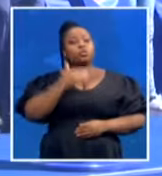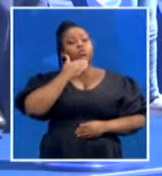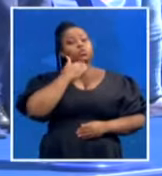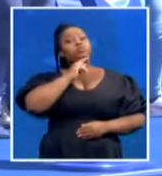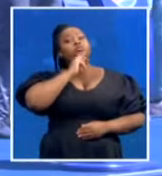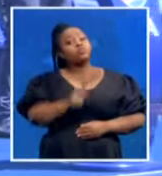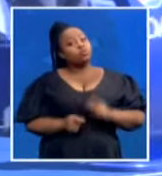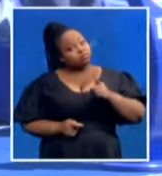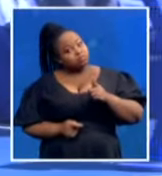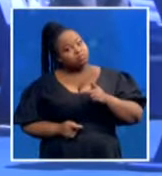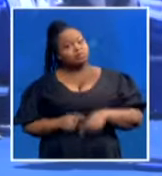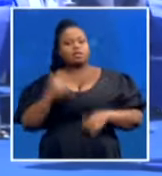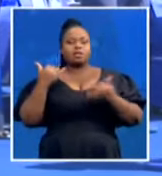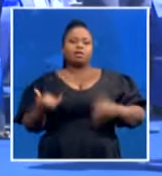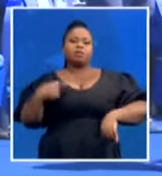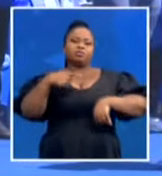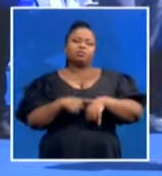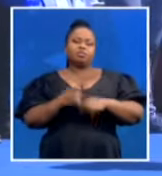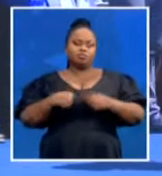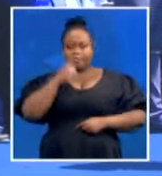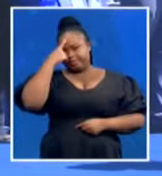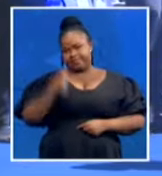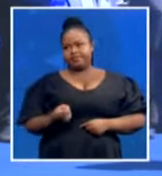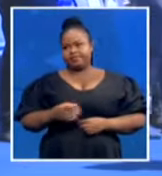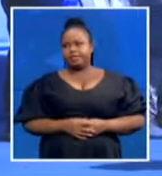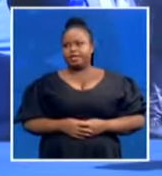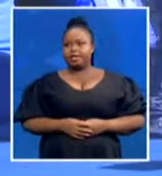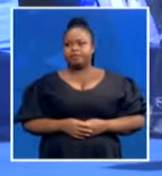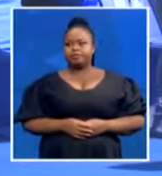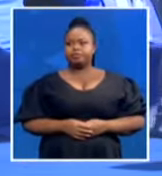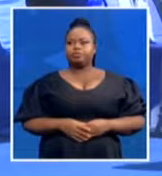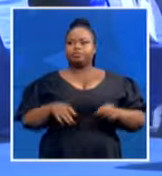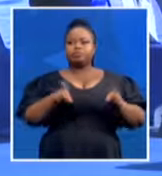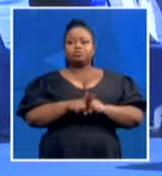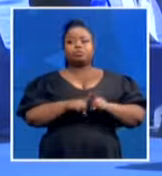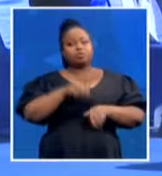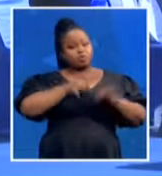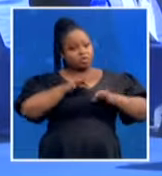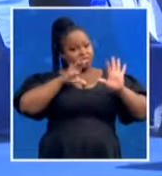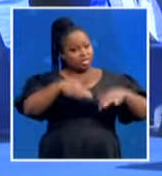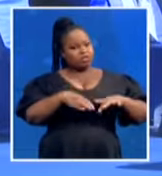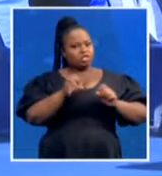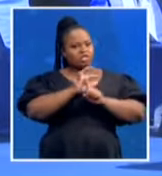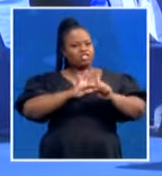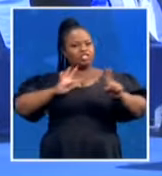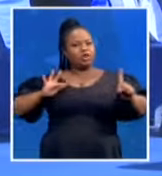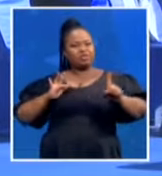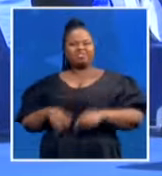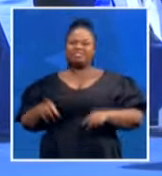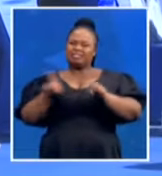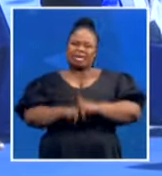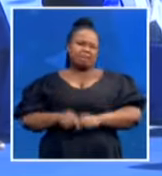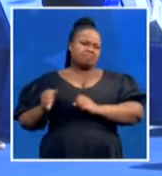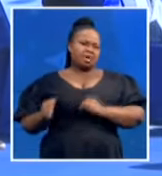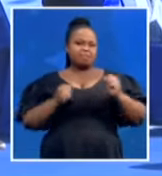we believe them. A party that is a shadow of its former self, that stopped caring about voters